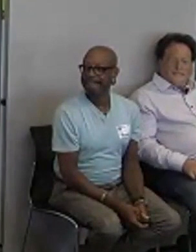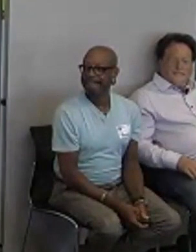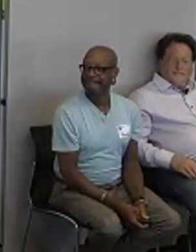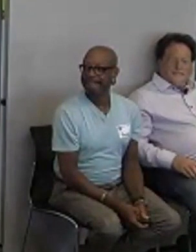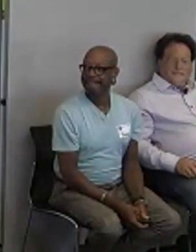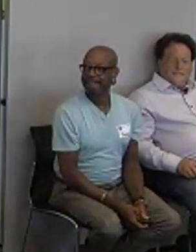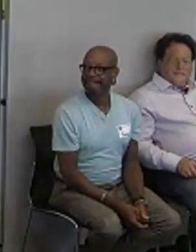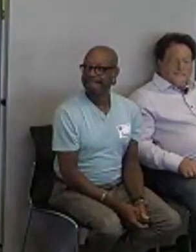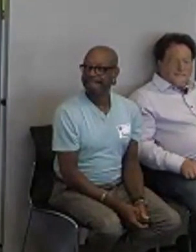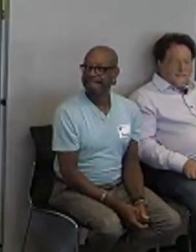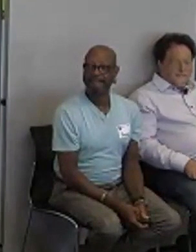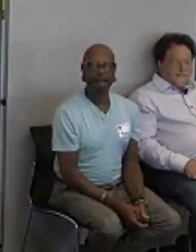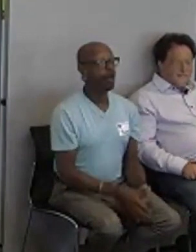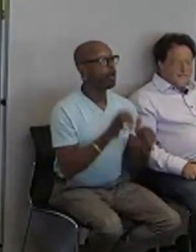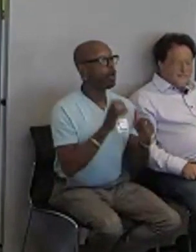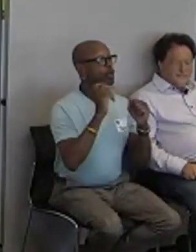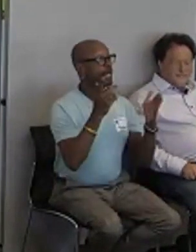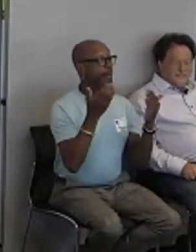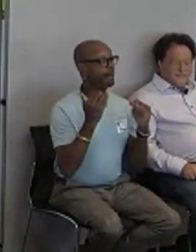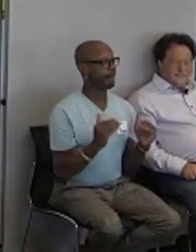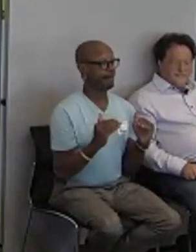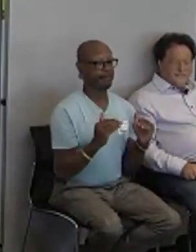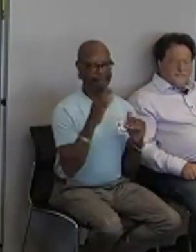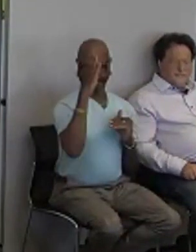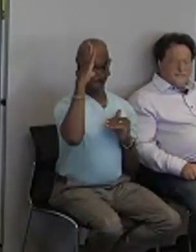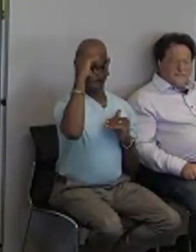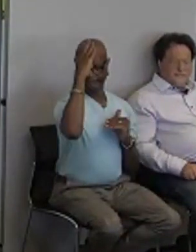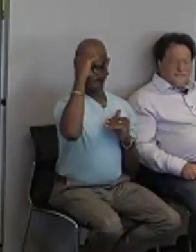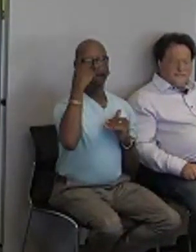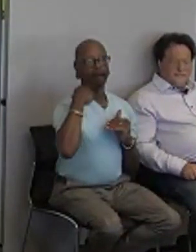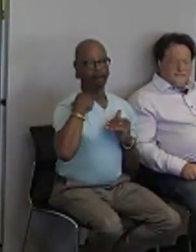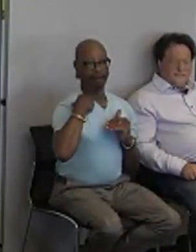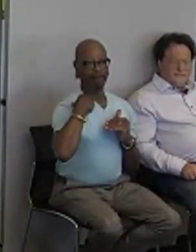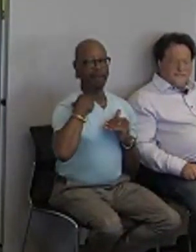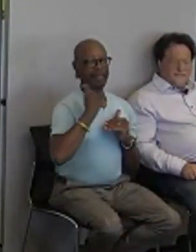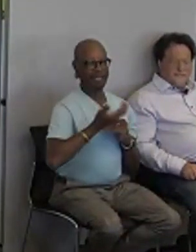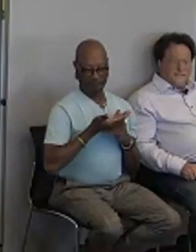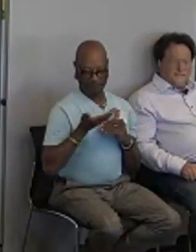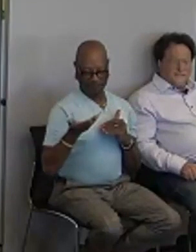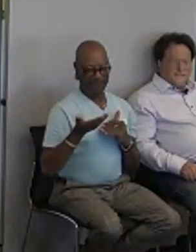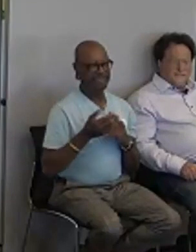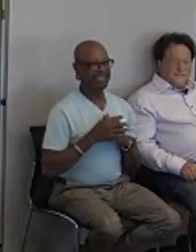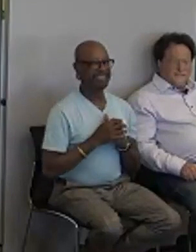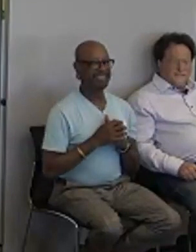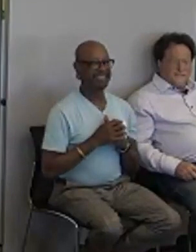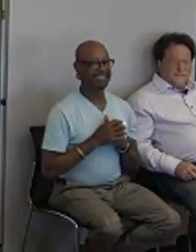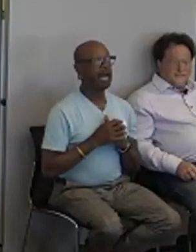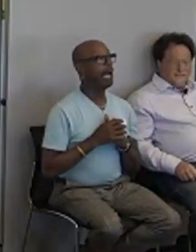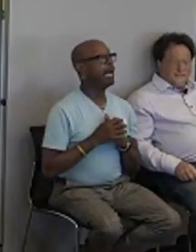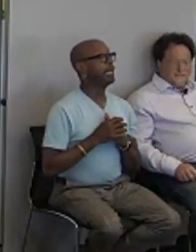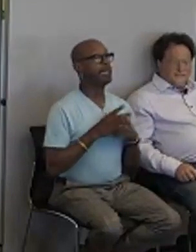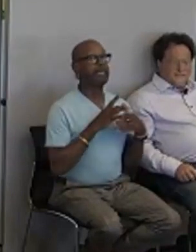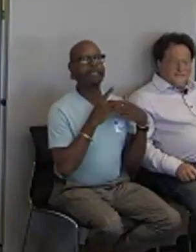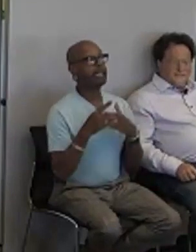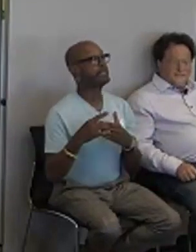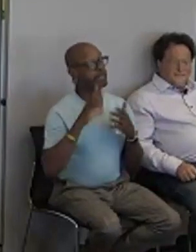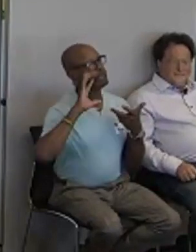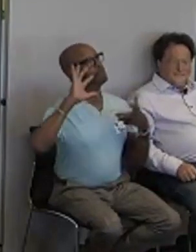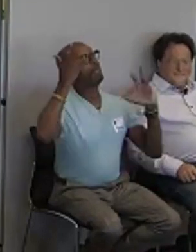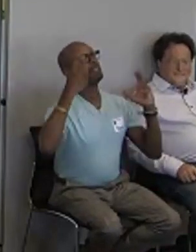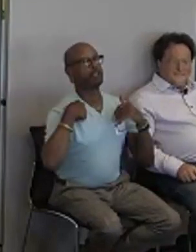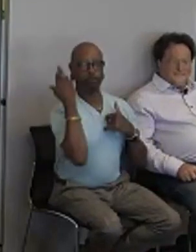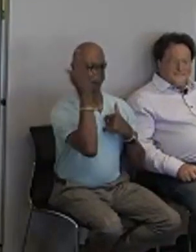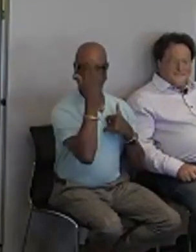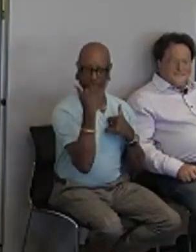Okay. This next gentleman who I'm going to introduce got us into this mess. This is the reason we're all here